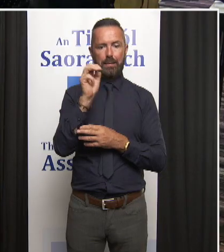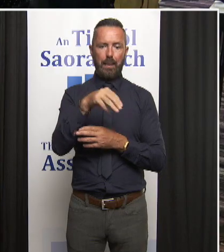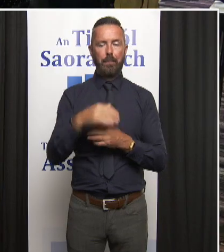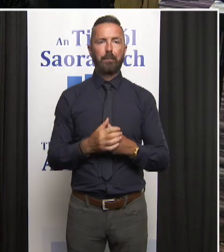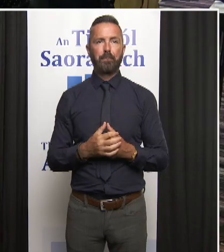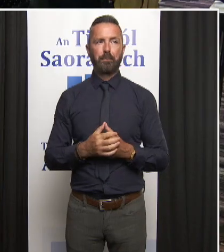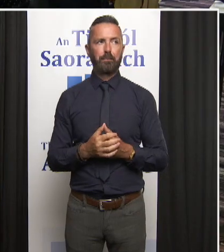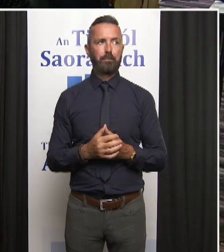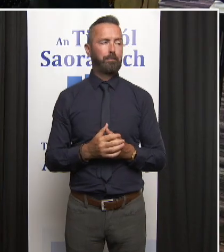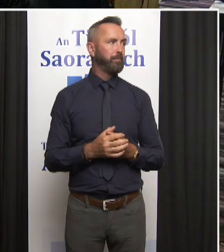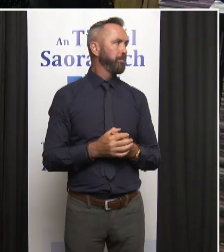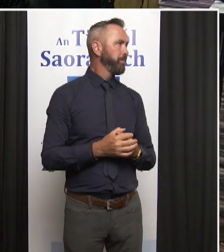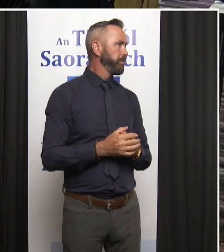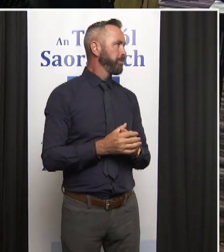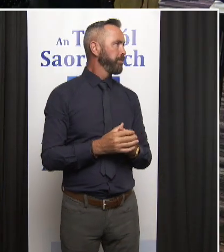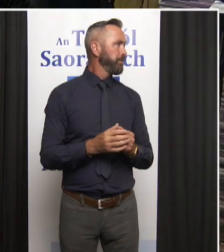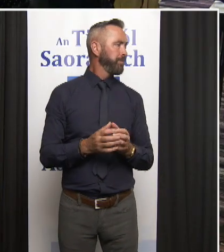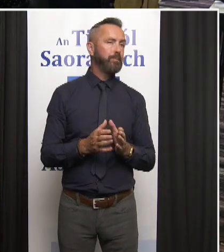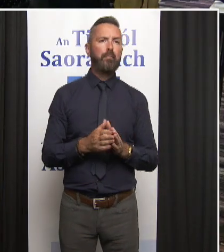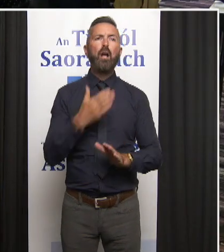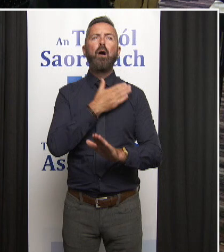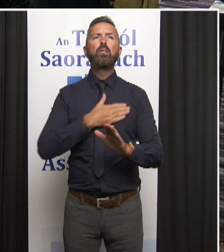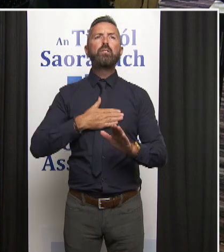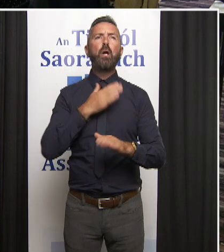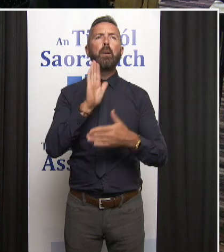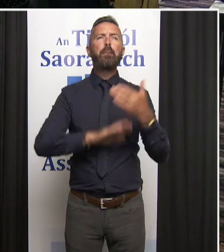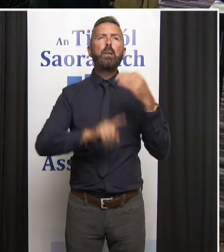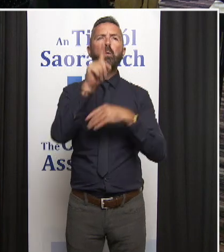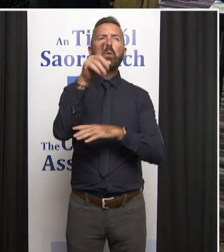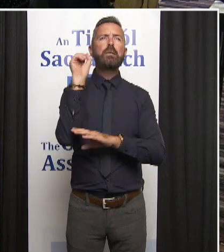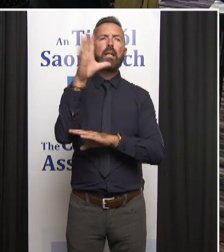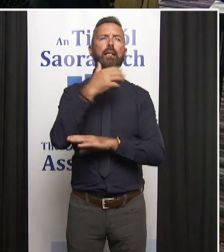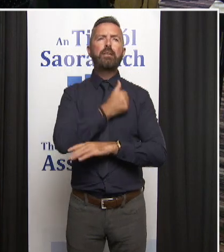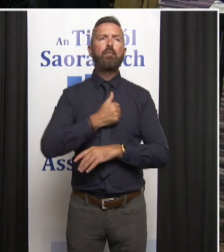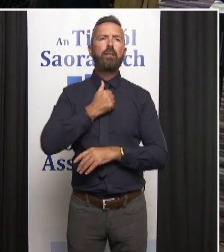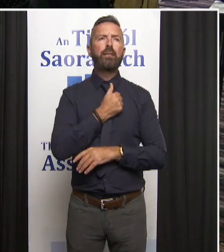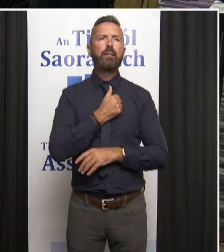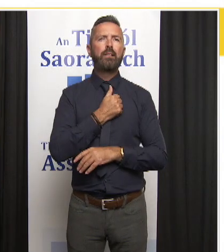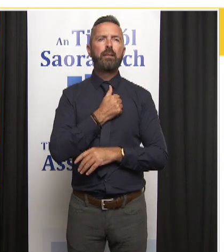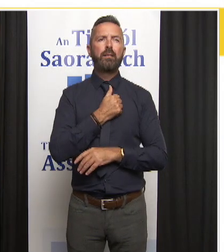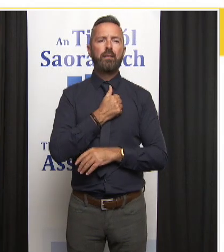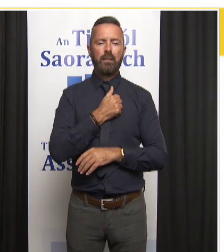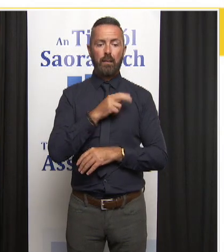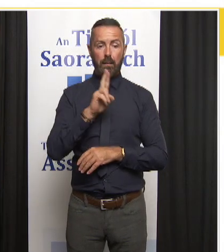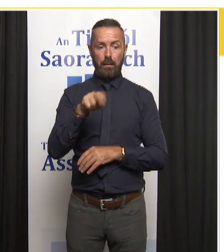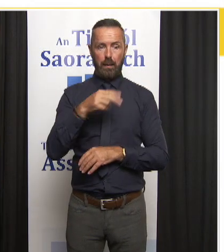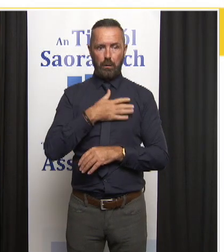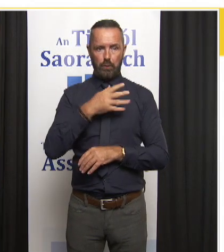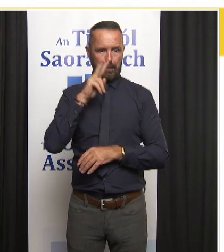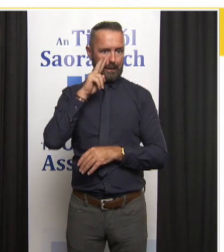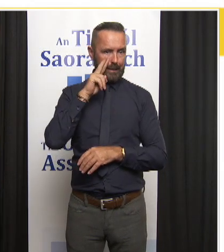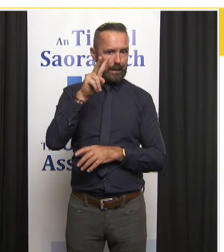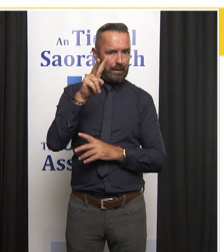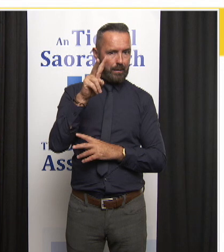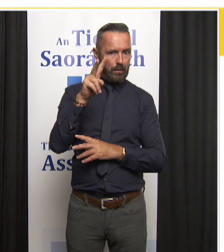you. Oh, sorry, I completely missed those slides. I didn't have those notes up with me. Can I just take a